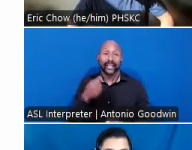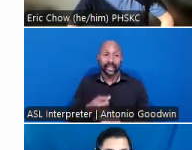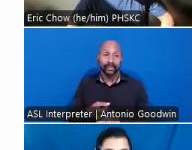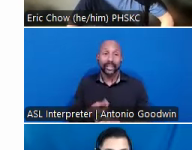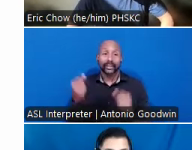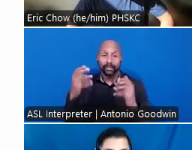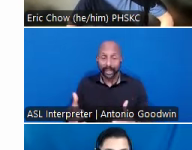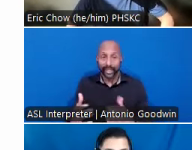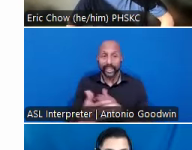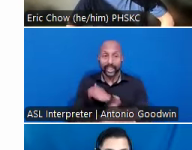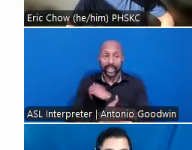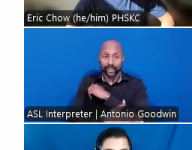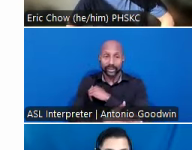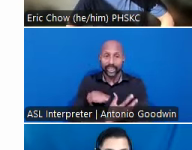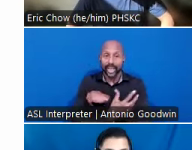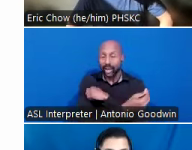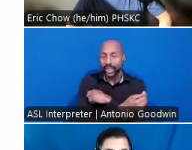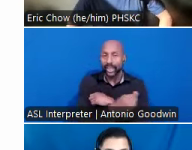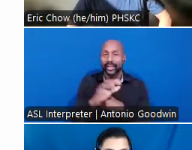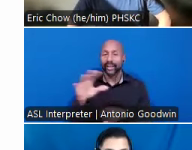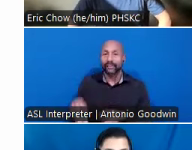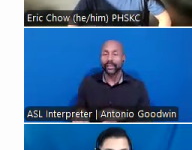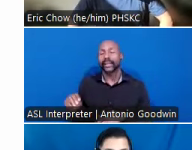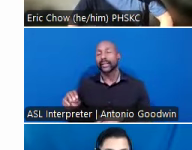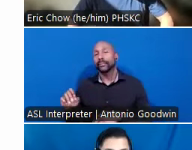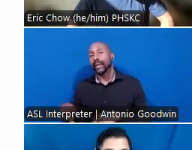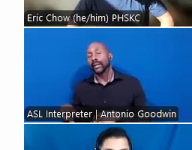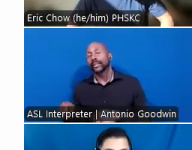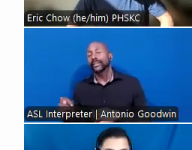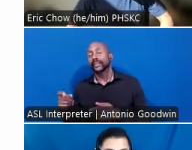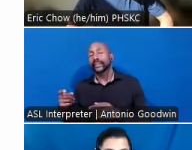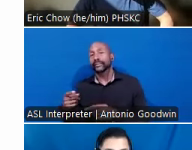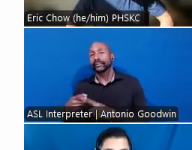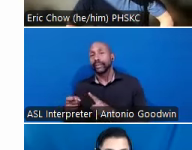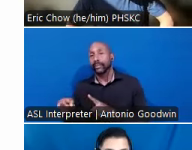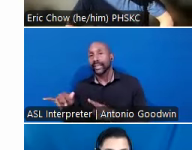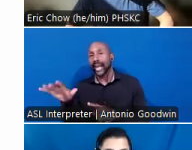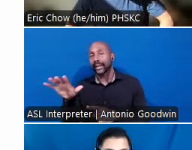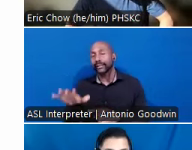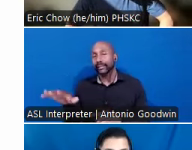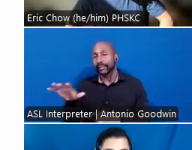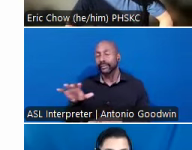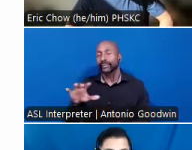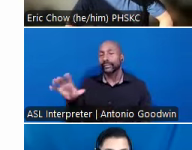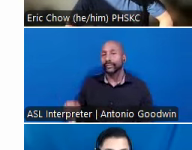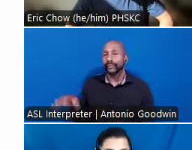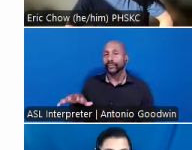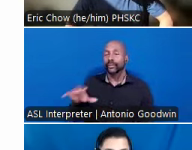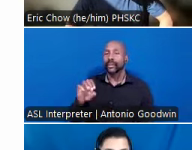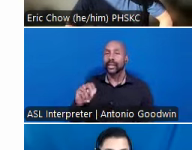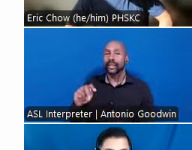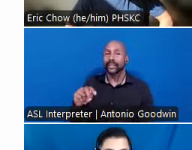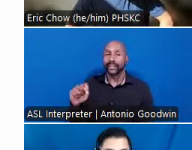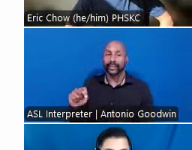previously came from. This has disproportionately impacted people who identify